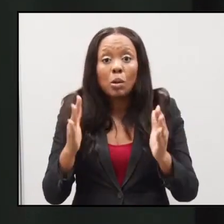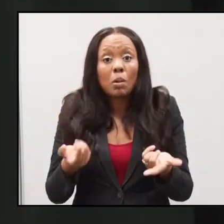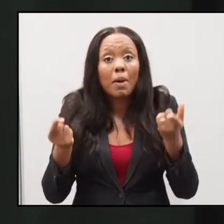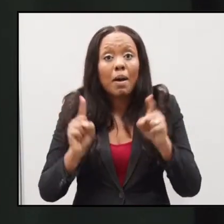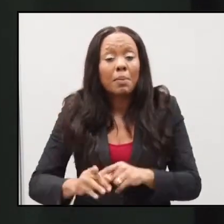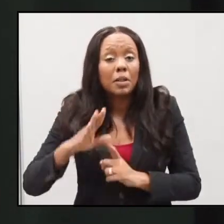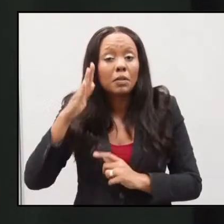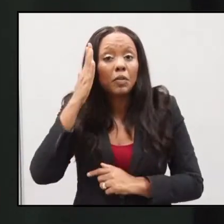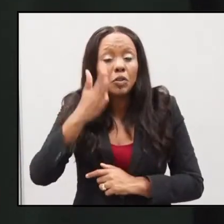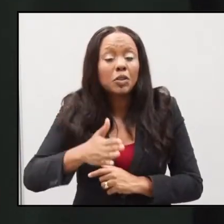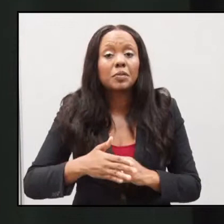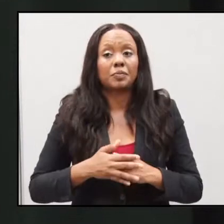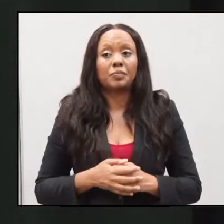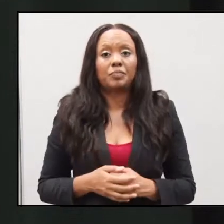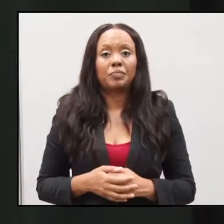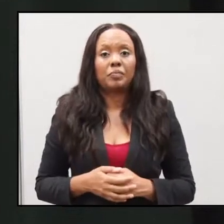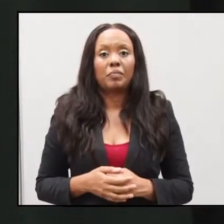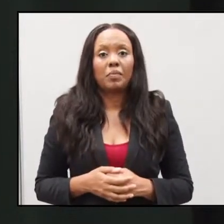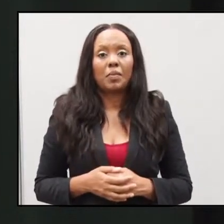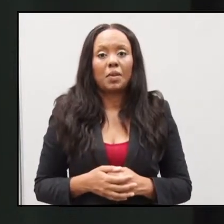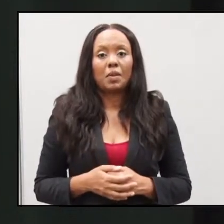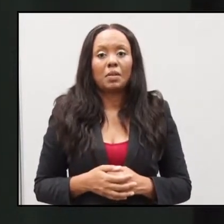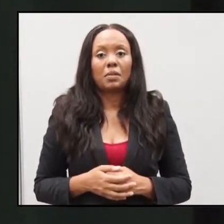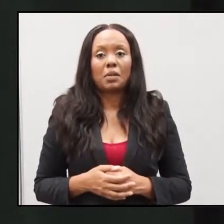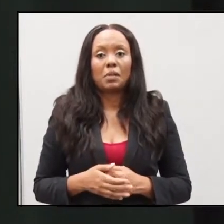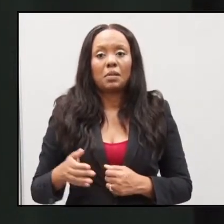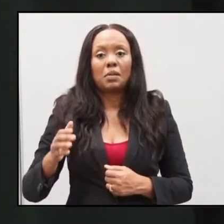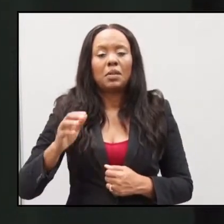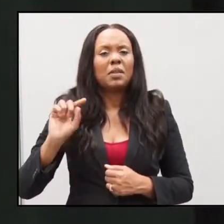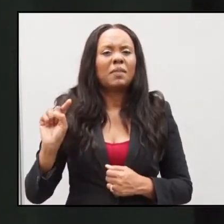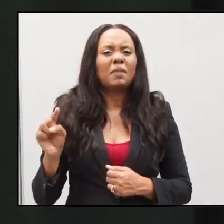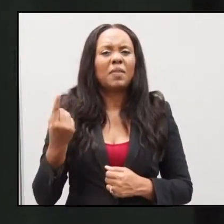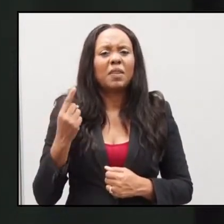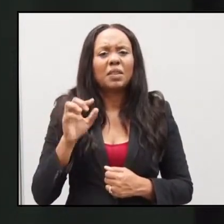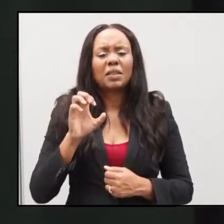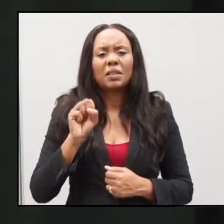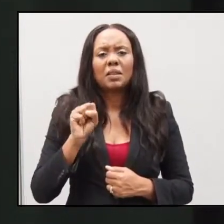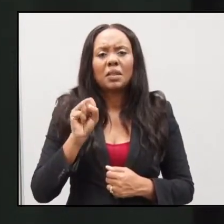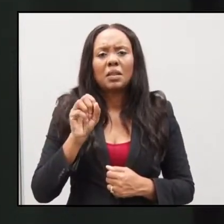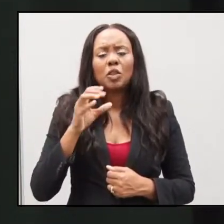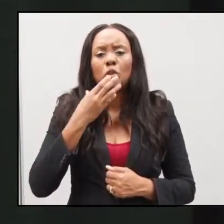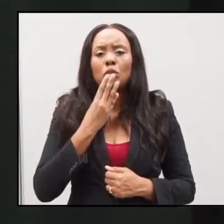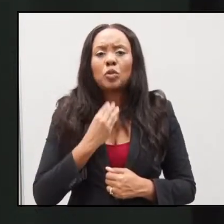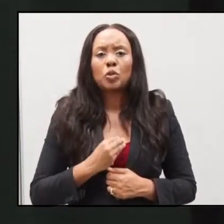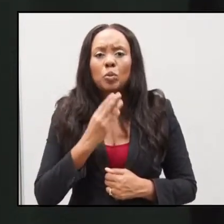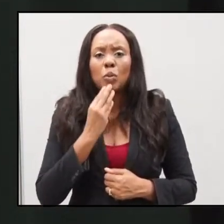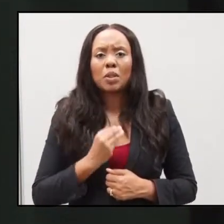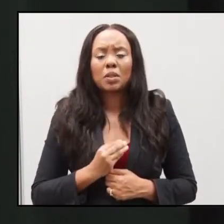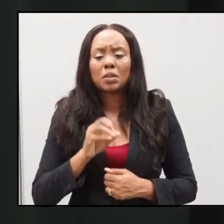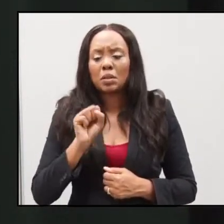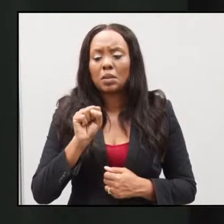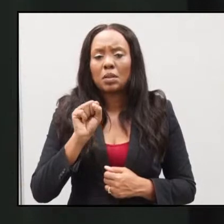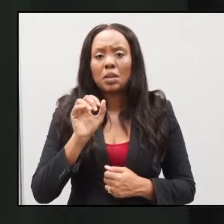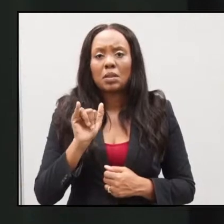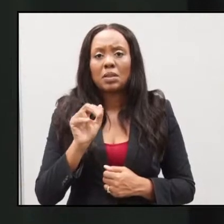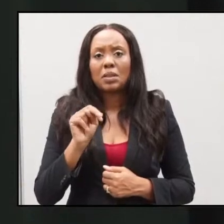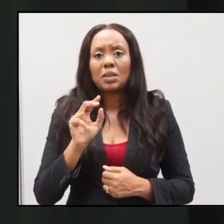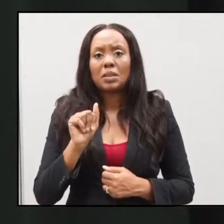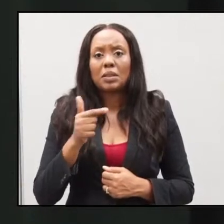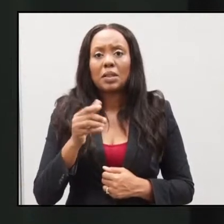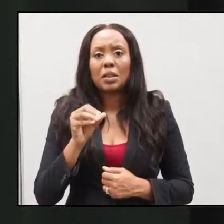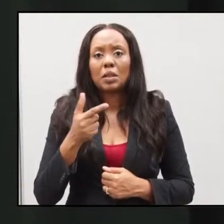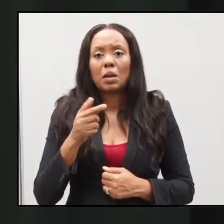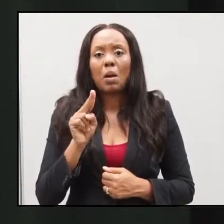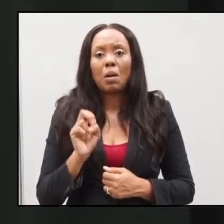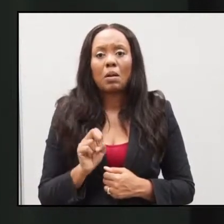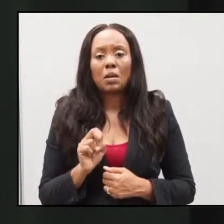the first synagogue in the Americas is located here in this country. The